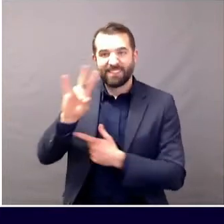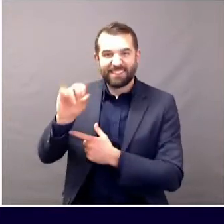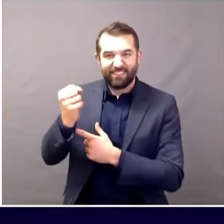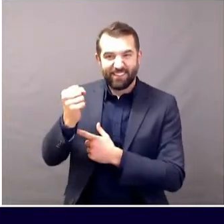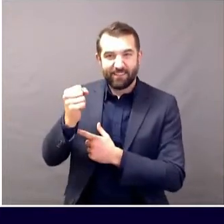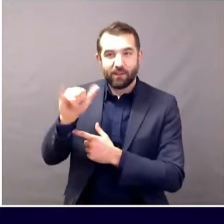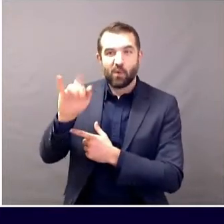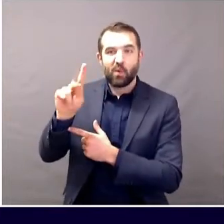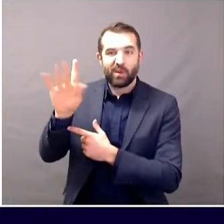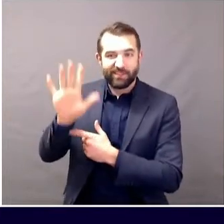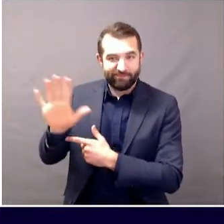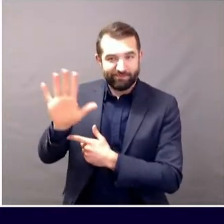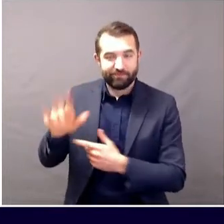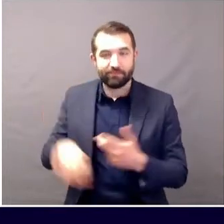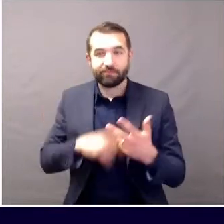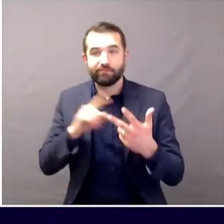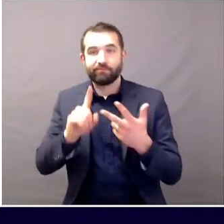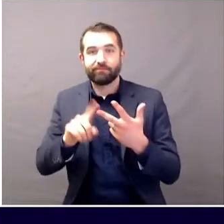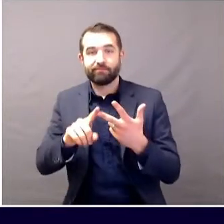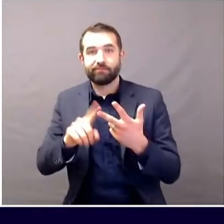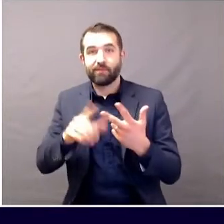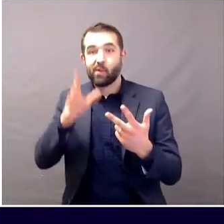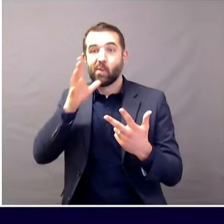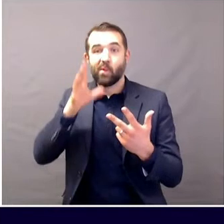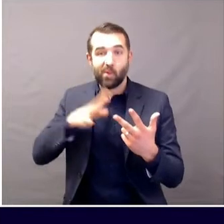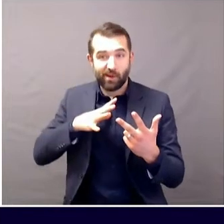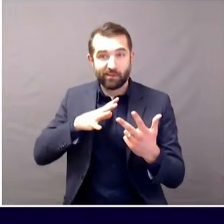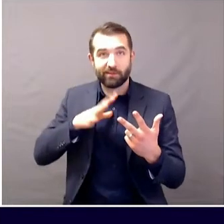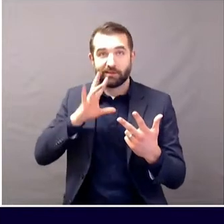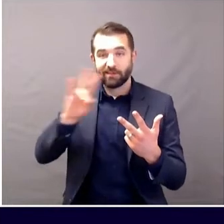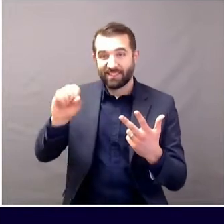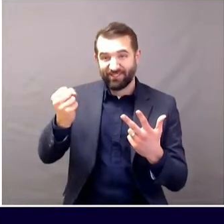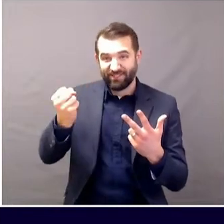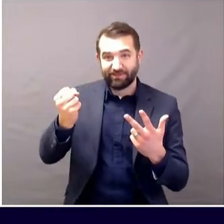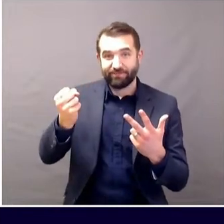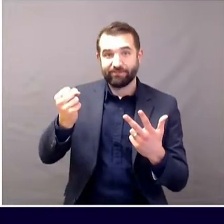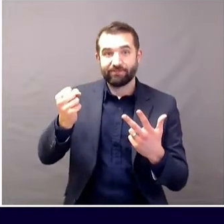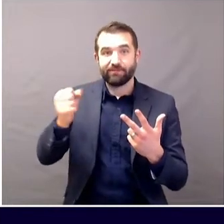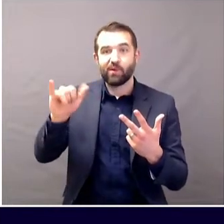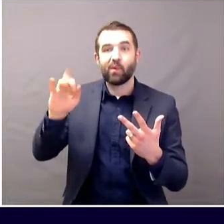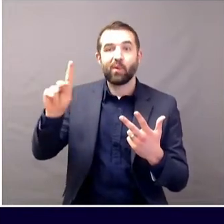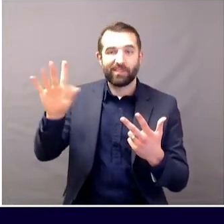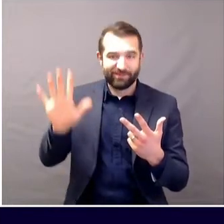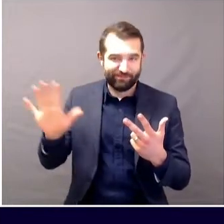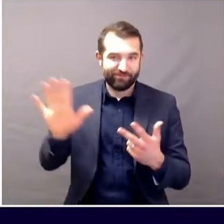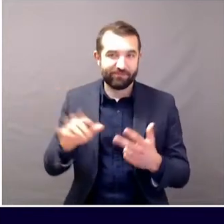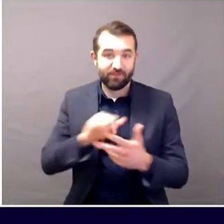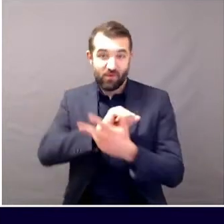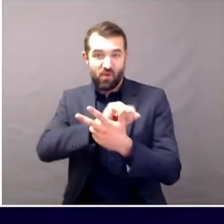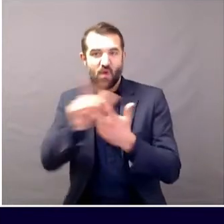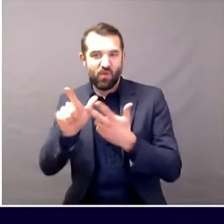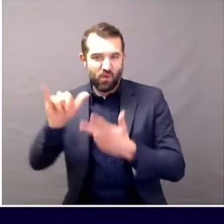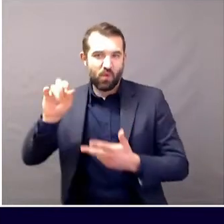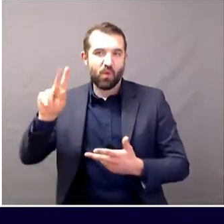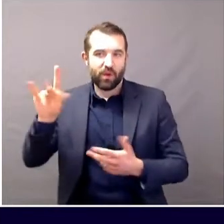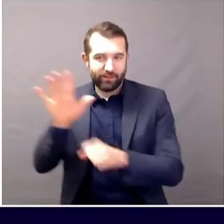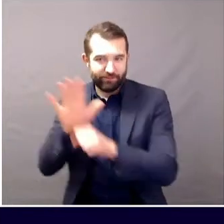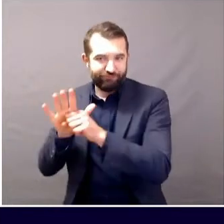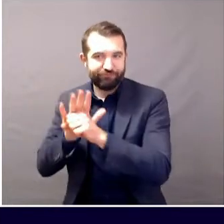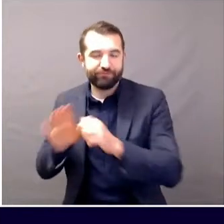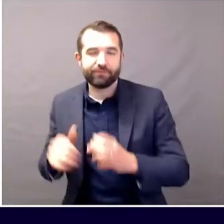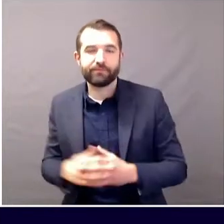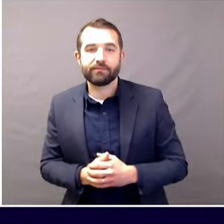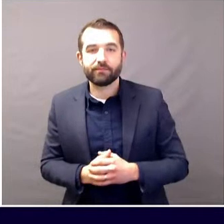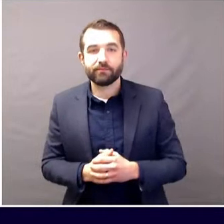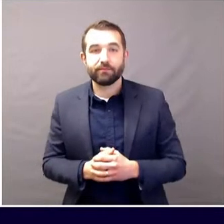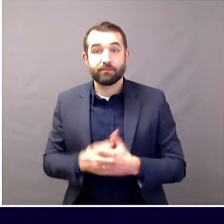York County. And the third was a woman in her 70s, also from York County. Their deaths mark